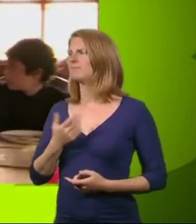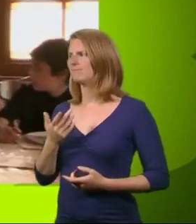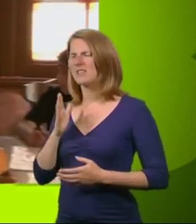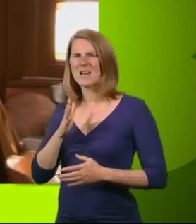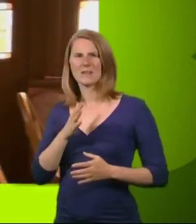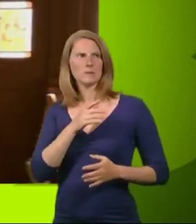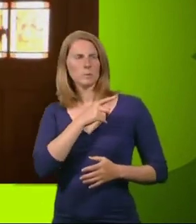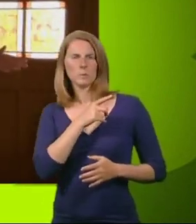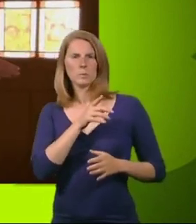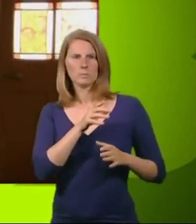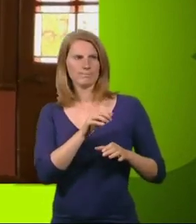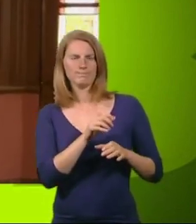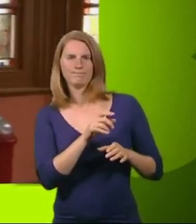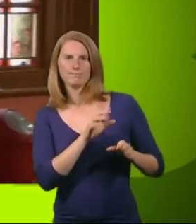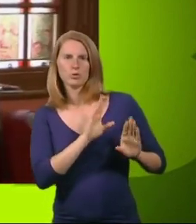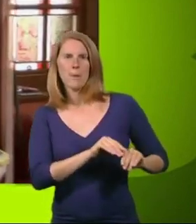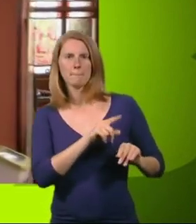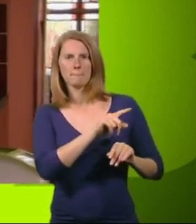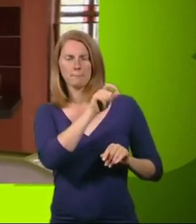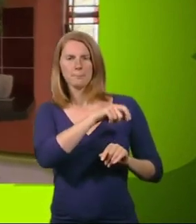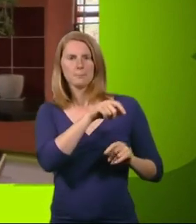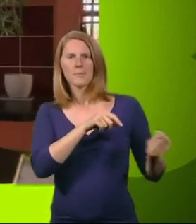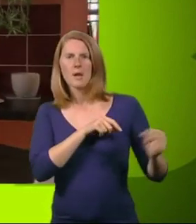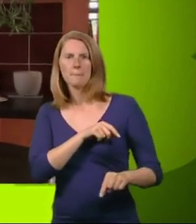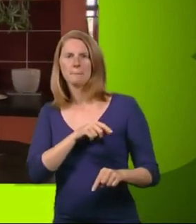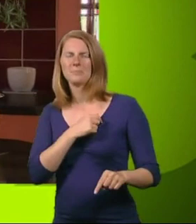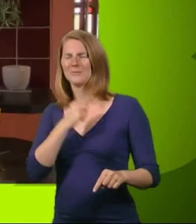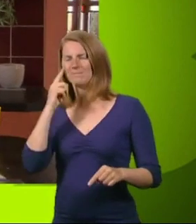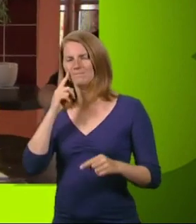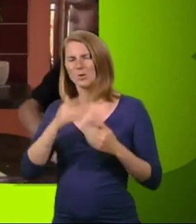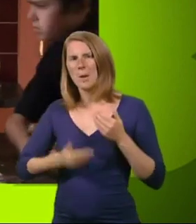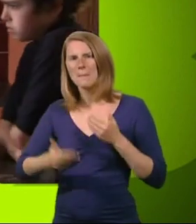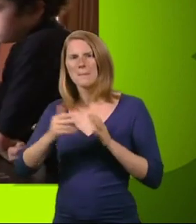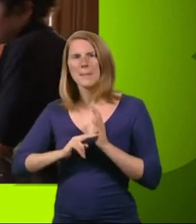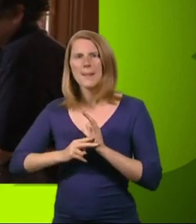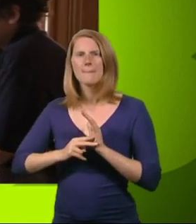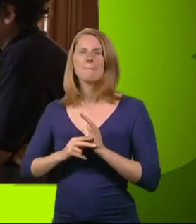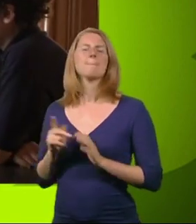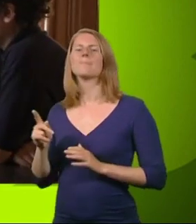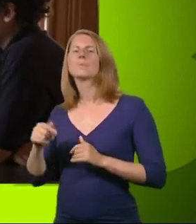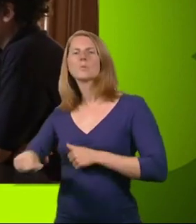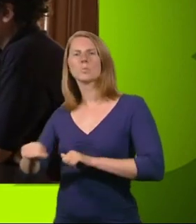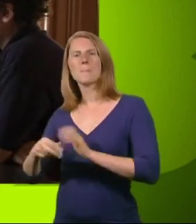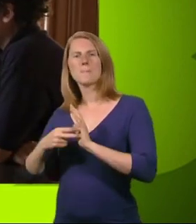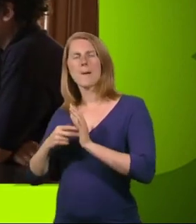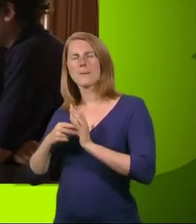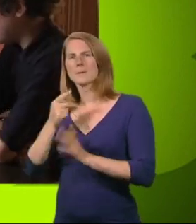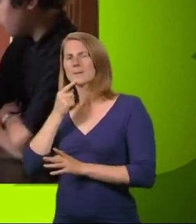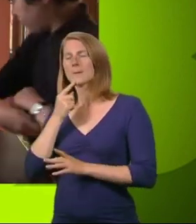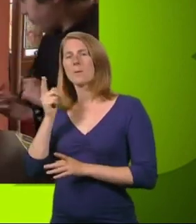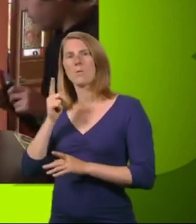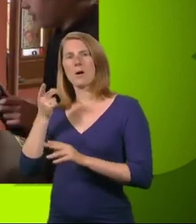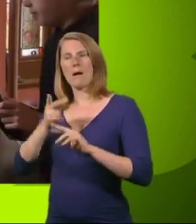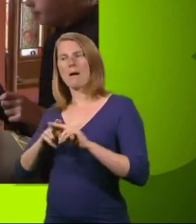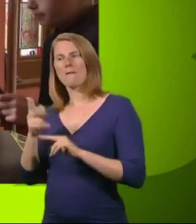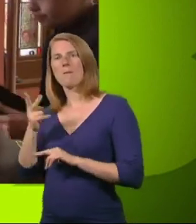Okay, so we stall immigration until we think of a long-term plan. So you need a short-term plan. What if they went missing? Then immigration